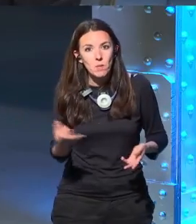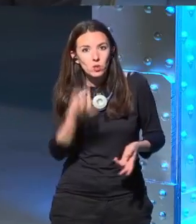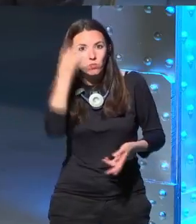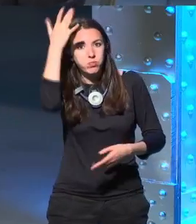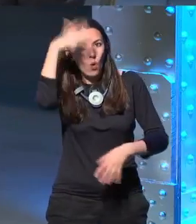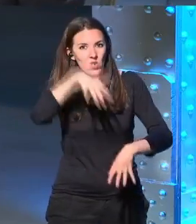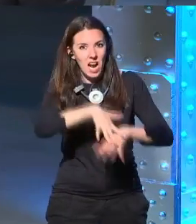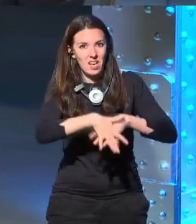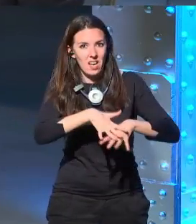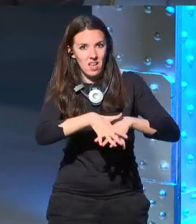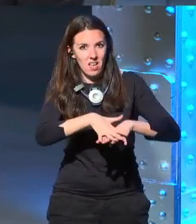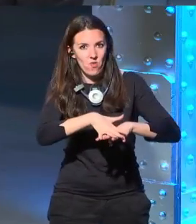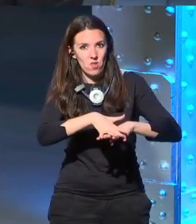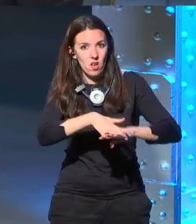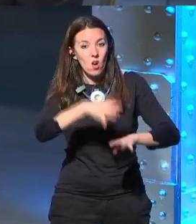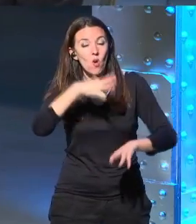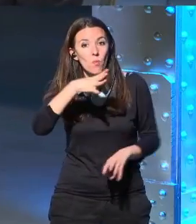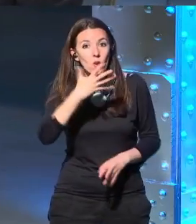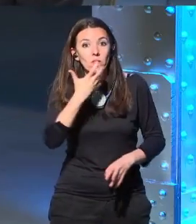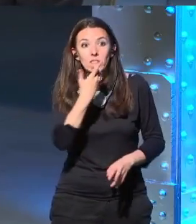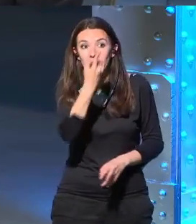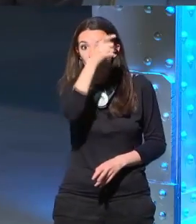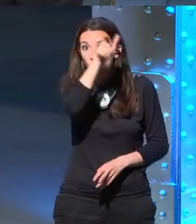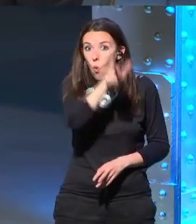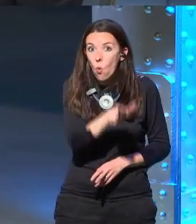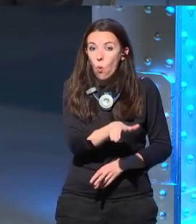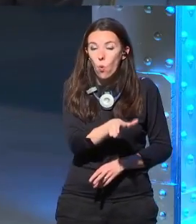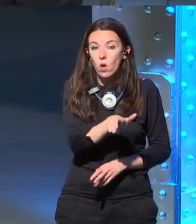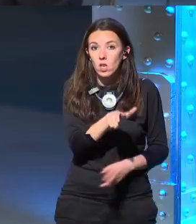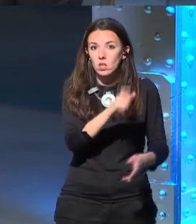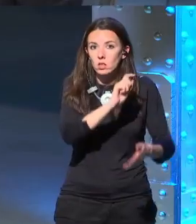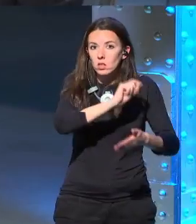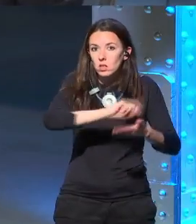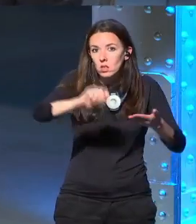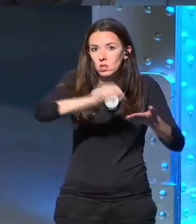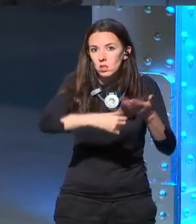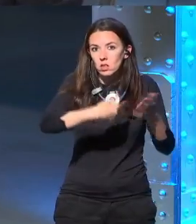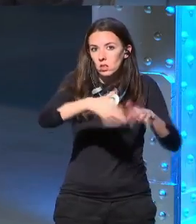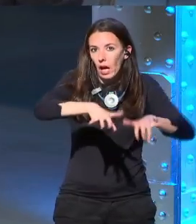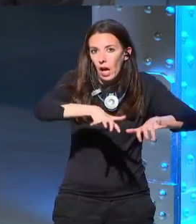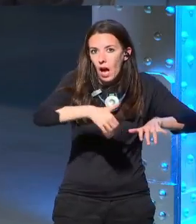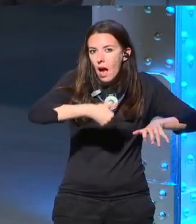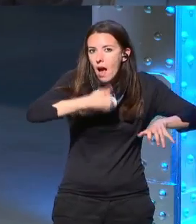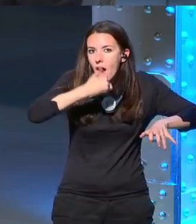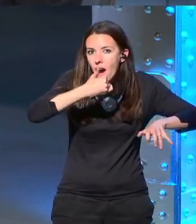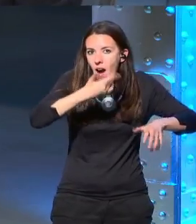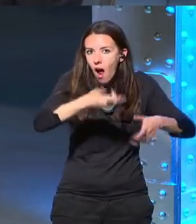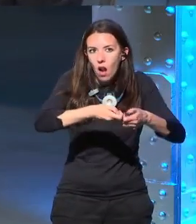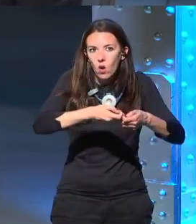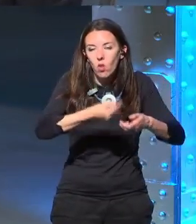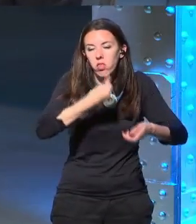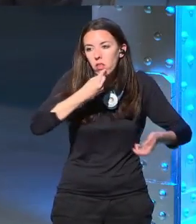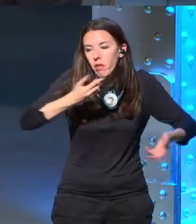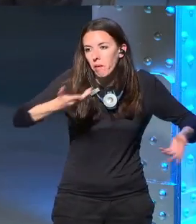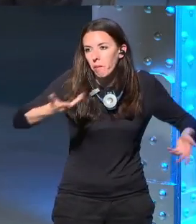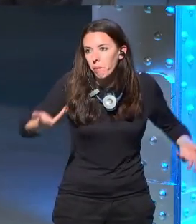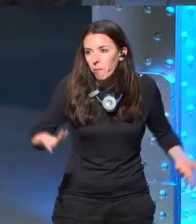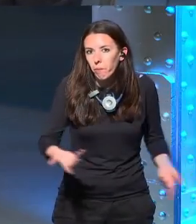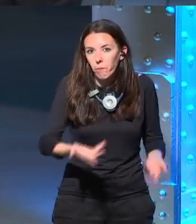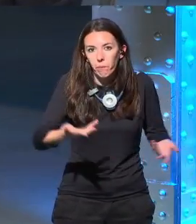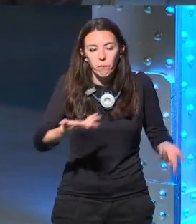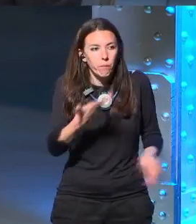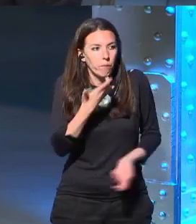if somebody puts up something that says this pizza parlor owner